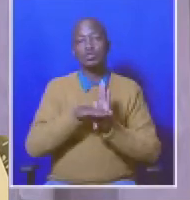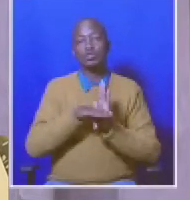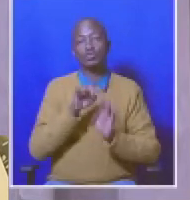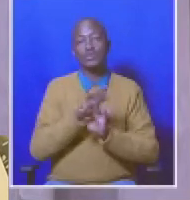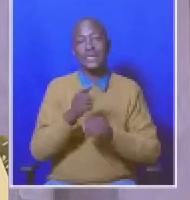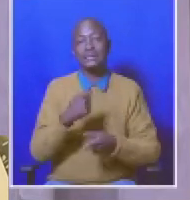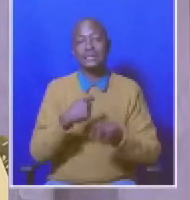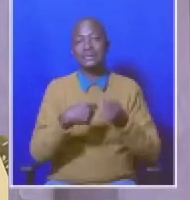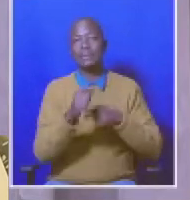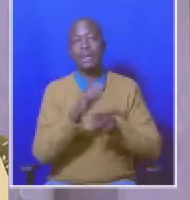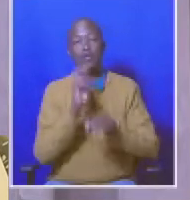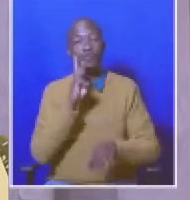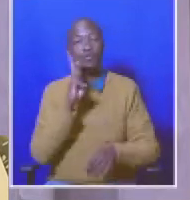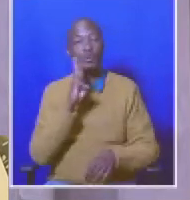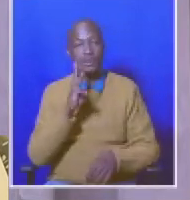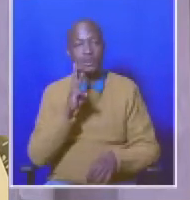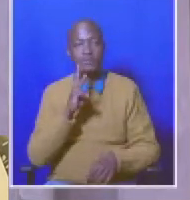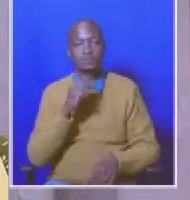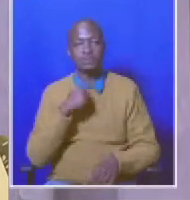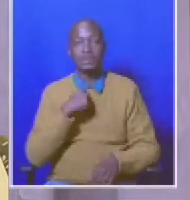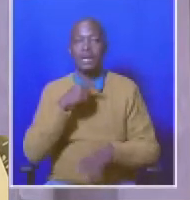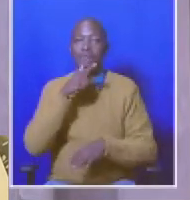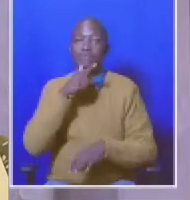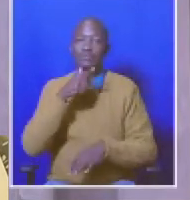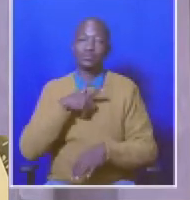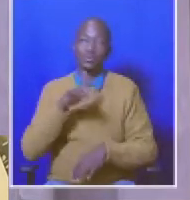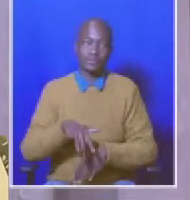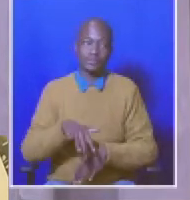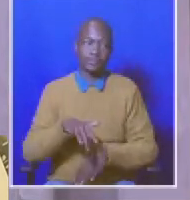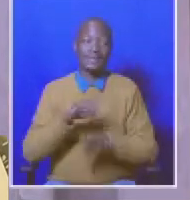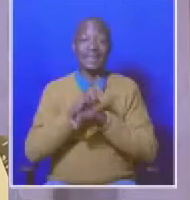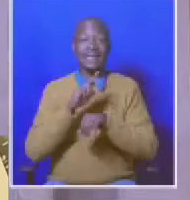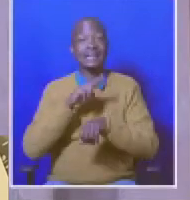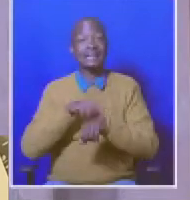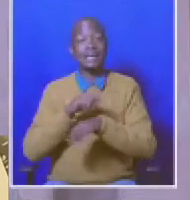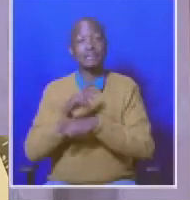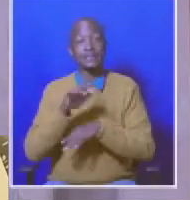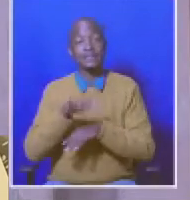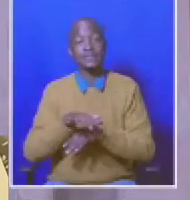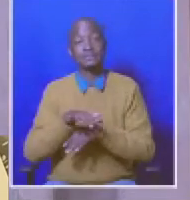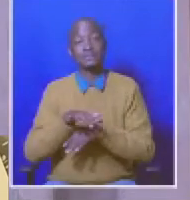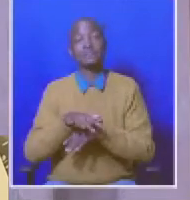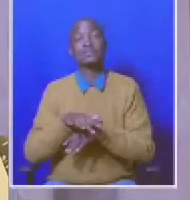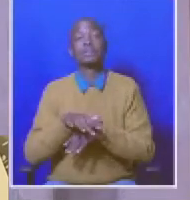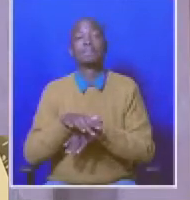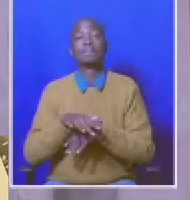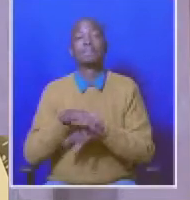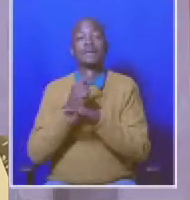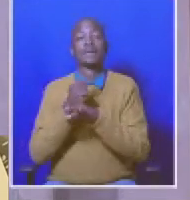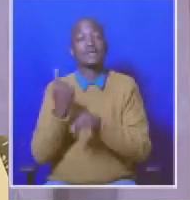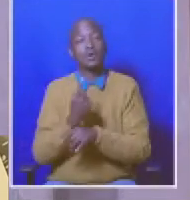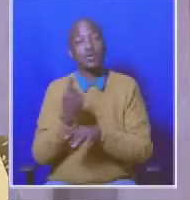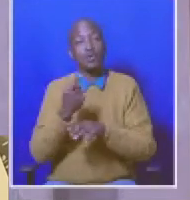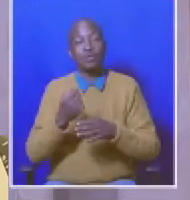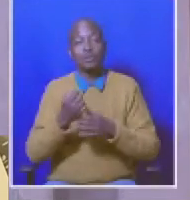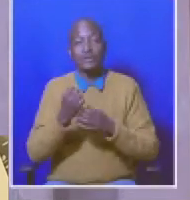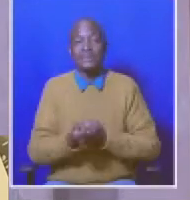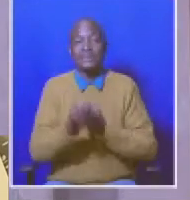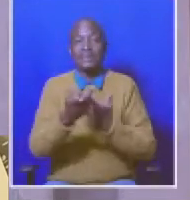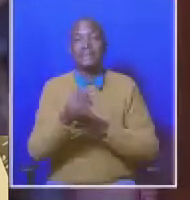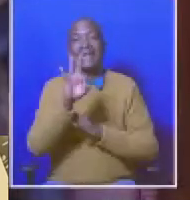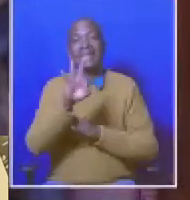water. I'm told, at that time, I was told that they only supply